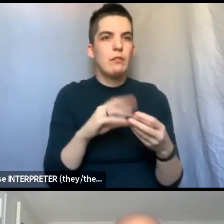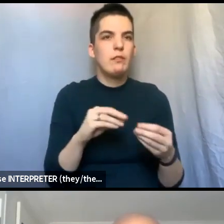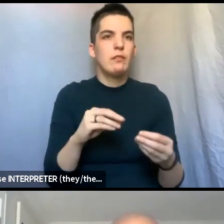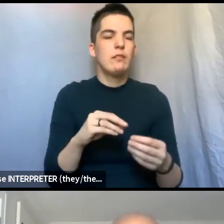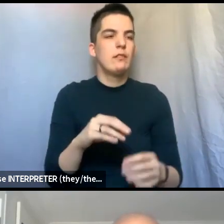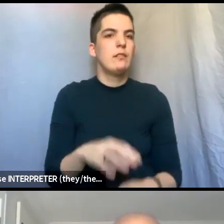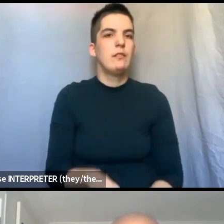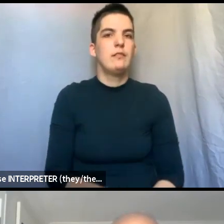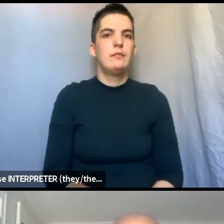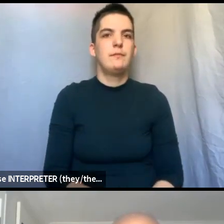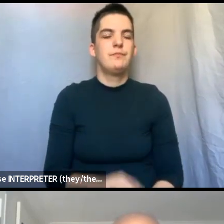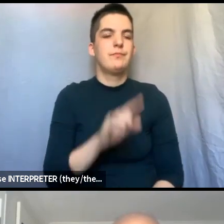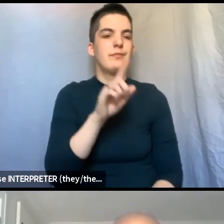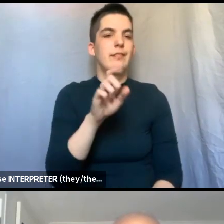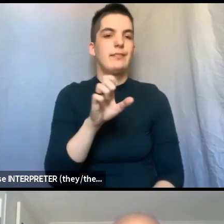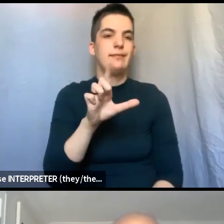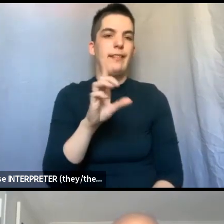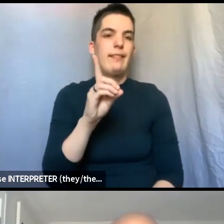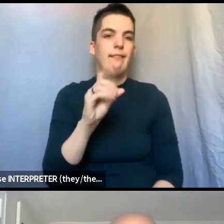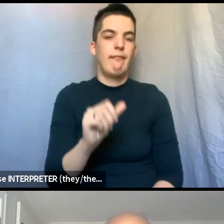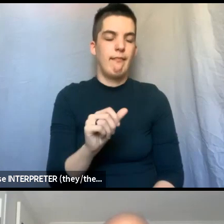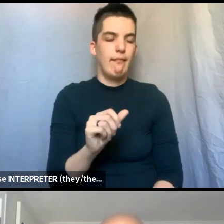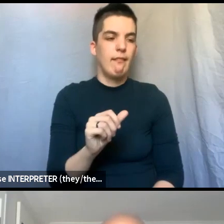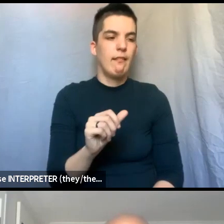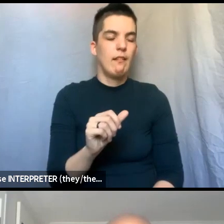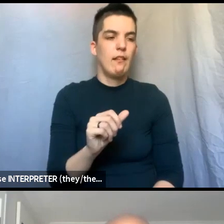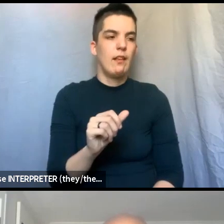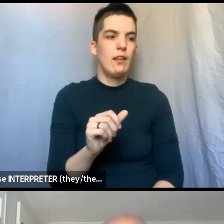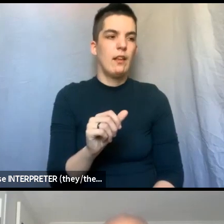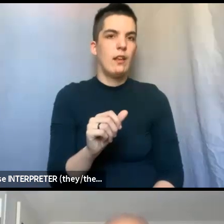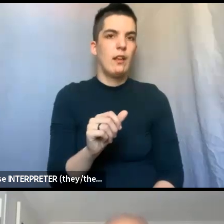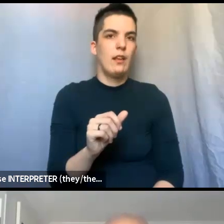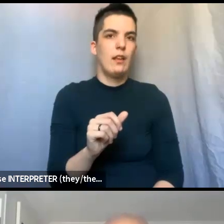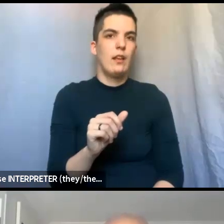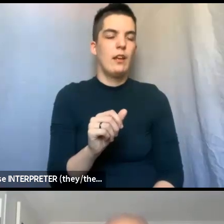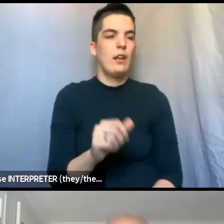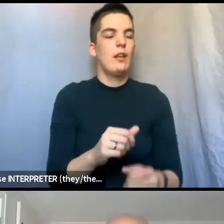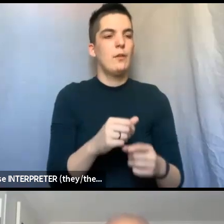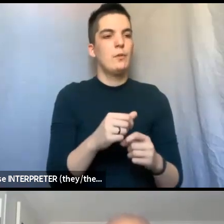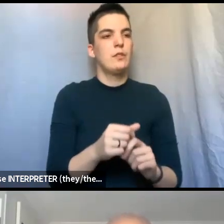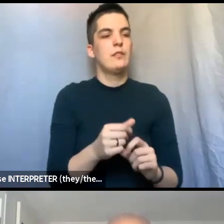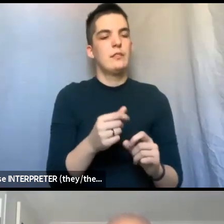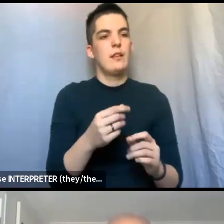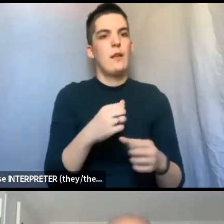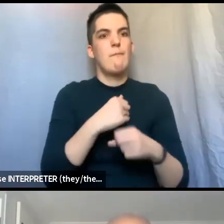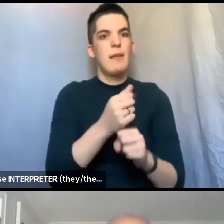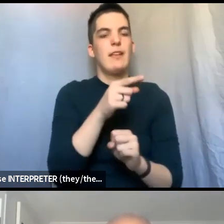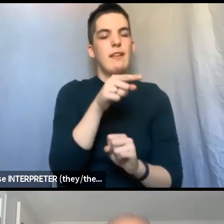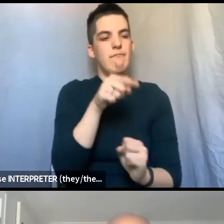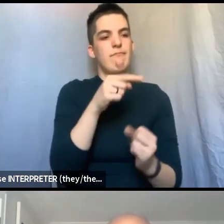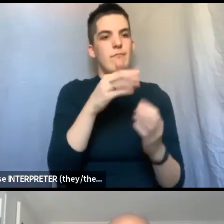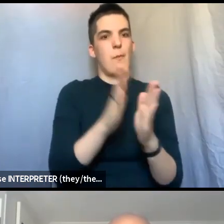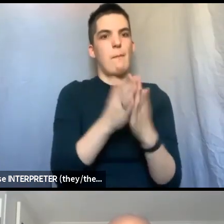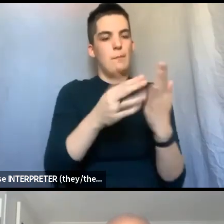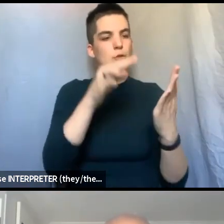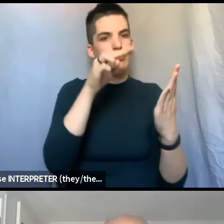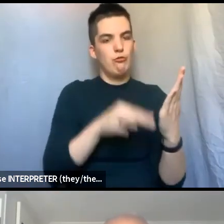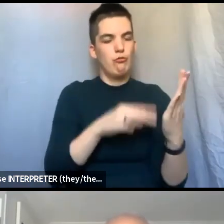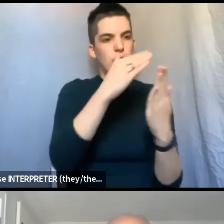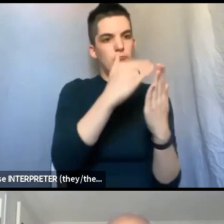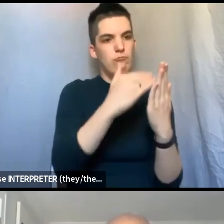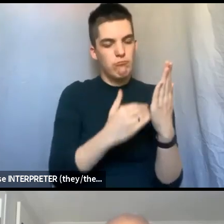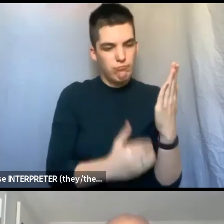Zelda. I think that I was making that little list of books to read. What about Hedgerow Theater? I was